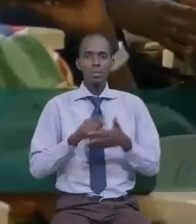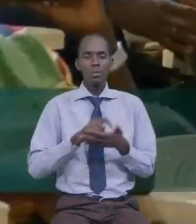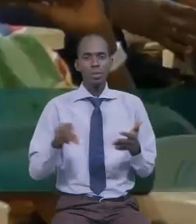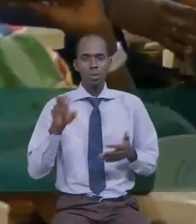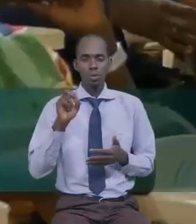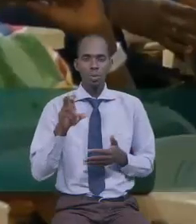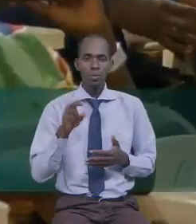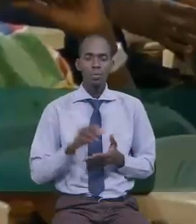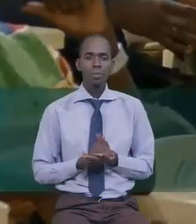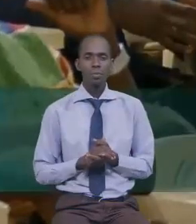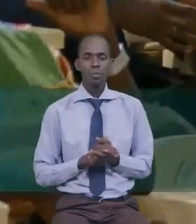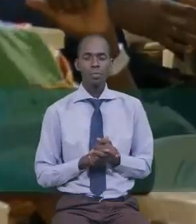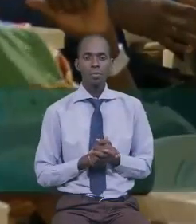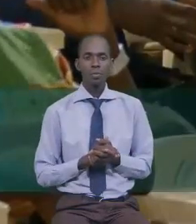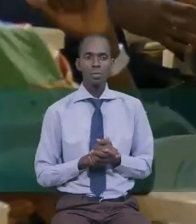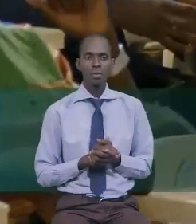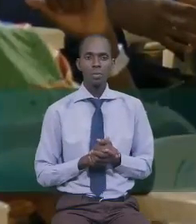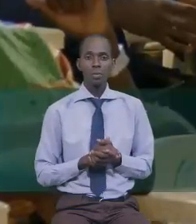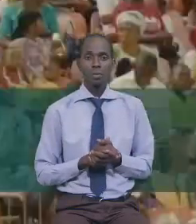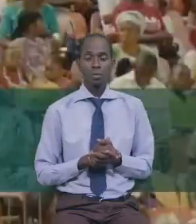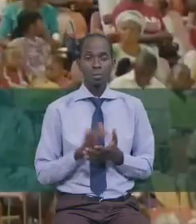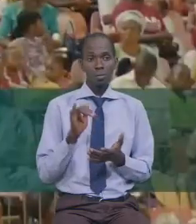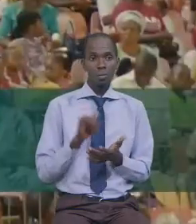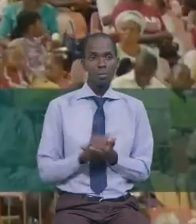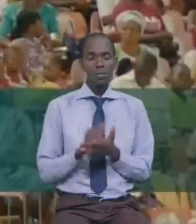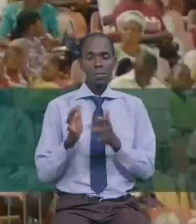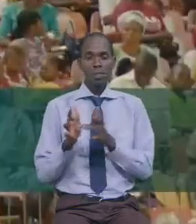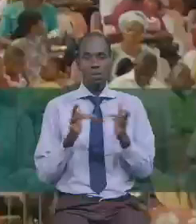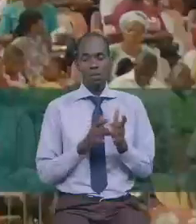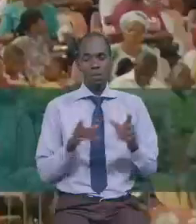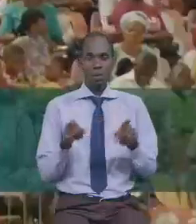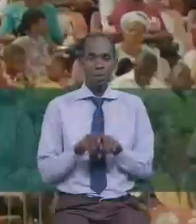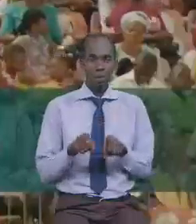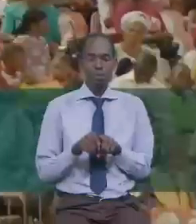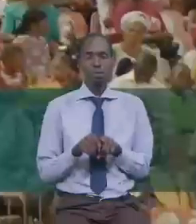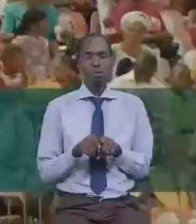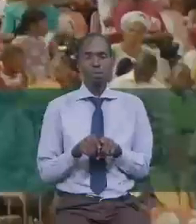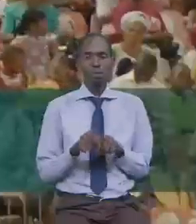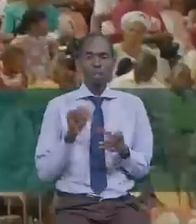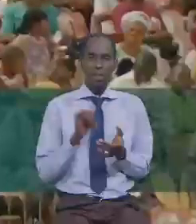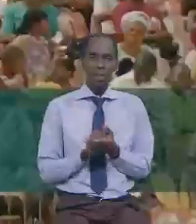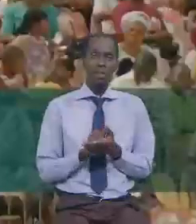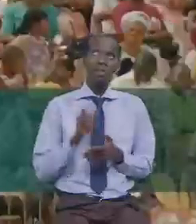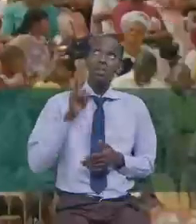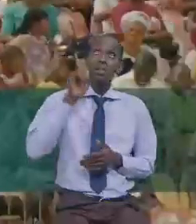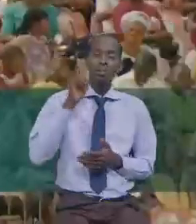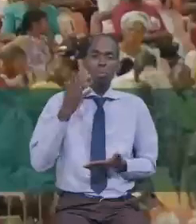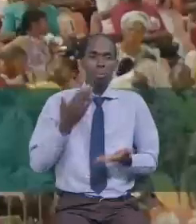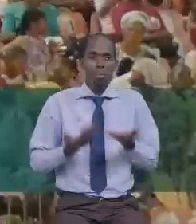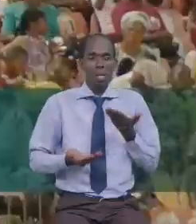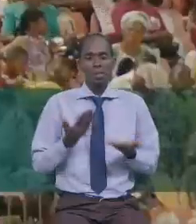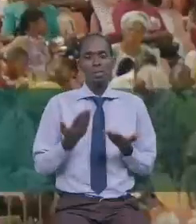verse 12. Wherefore, Jesus also, that he